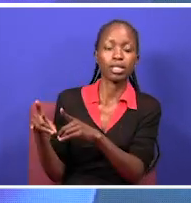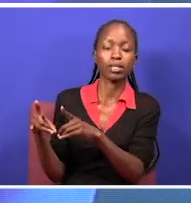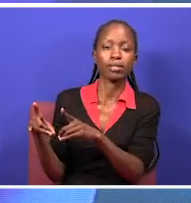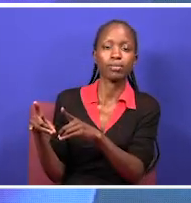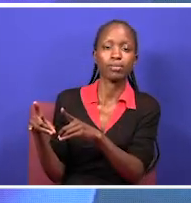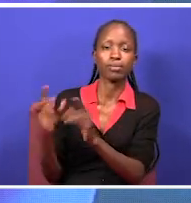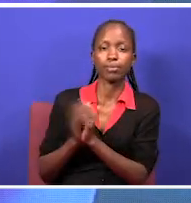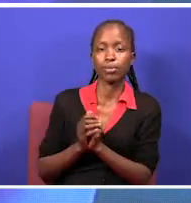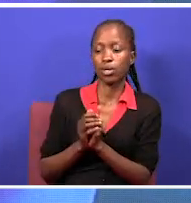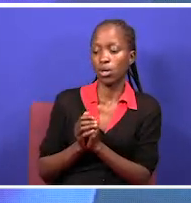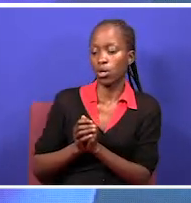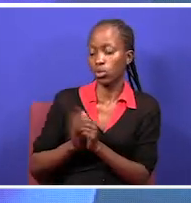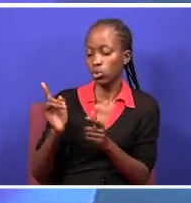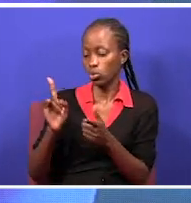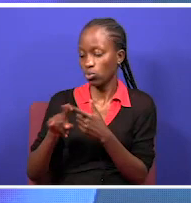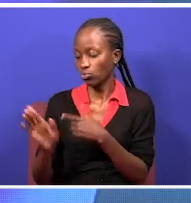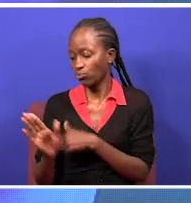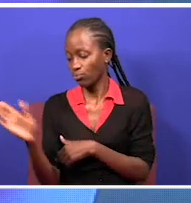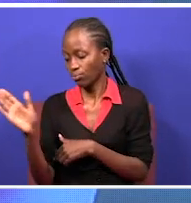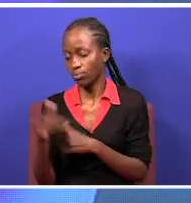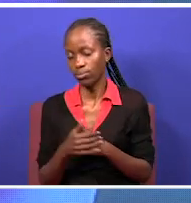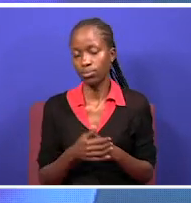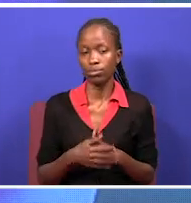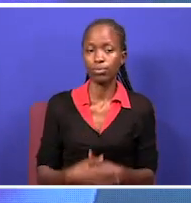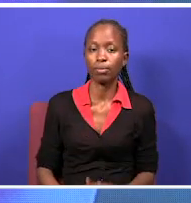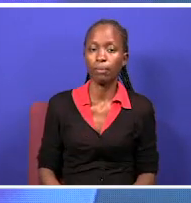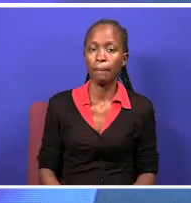resisted and they turned away from it.